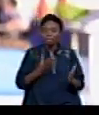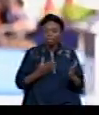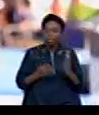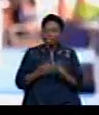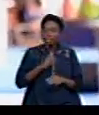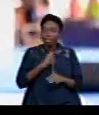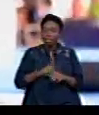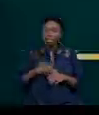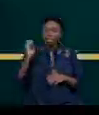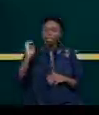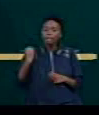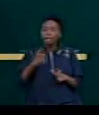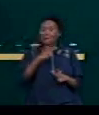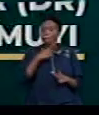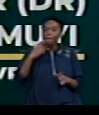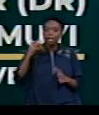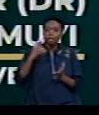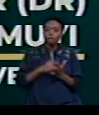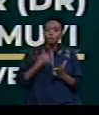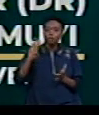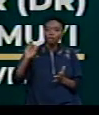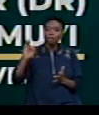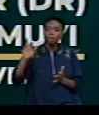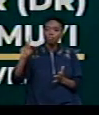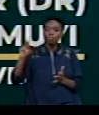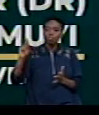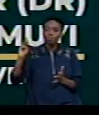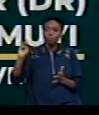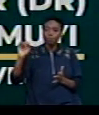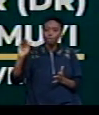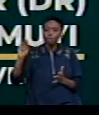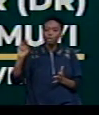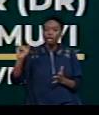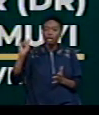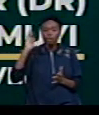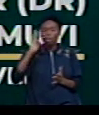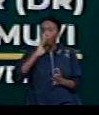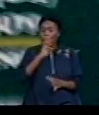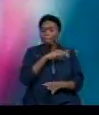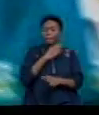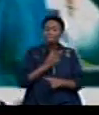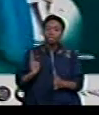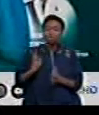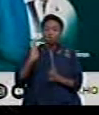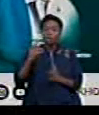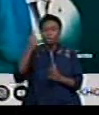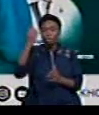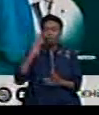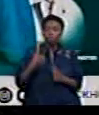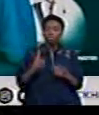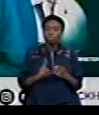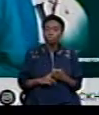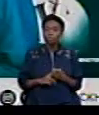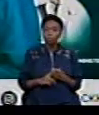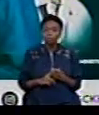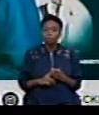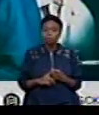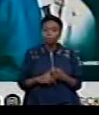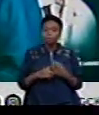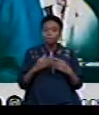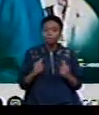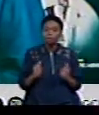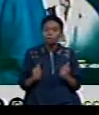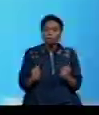evangelist, Pastor Dr. W.F. Kumuyi, will be mightily used by God to reveal great possibilities through the power